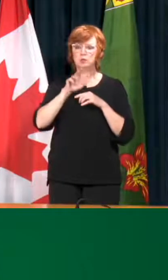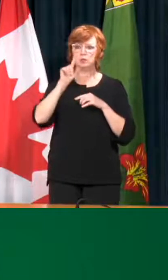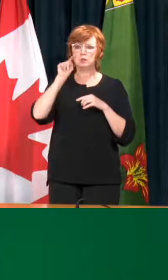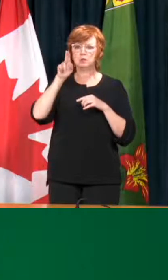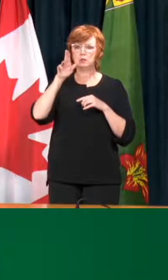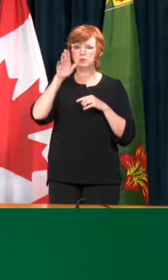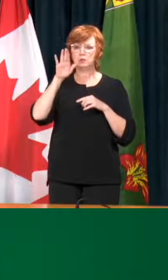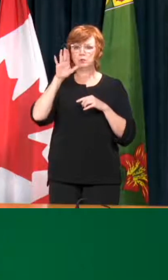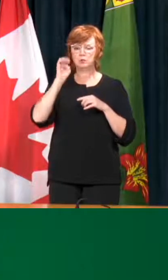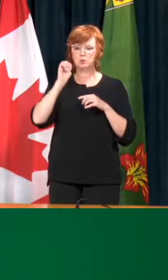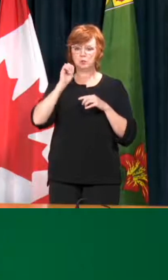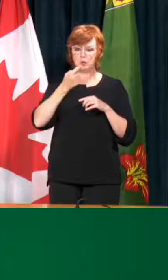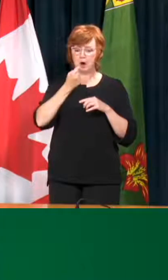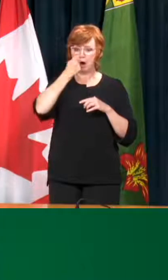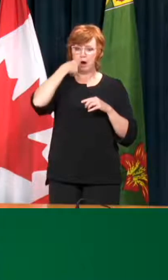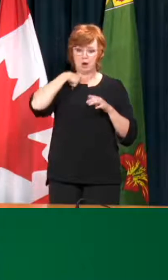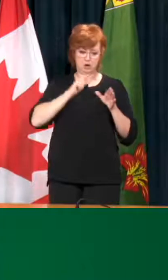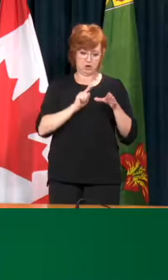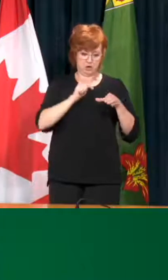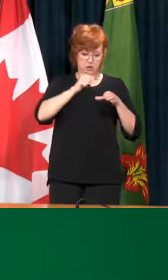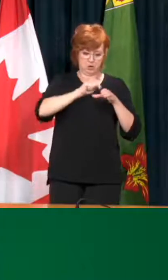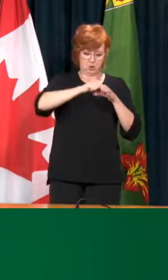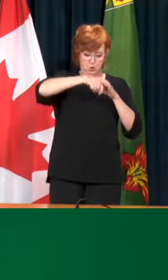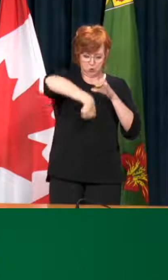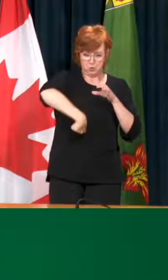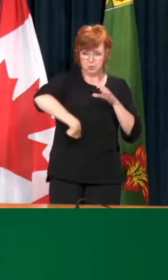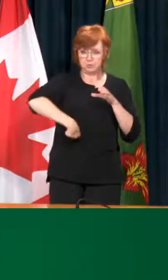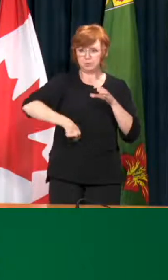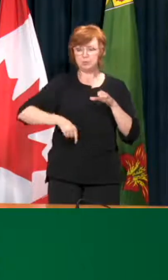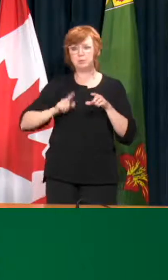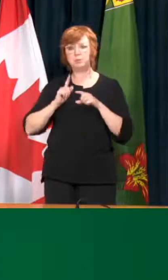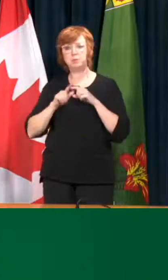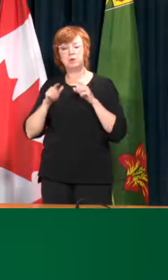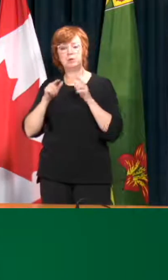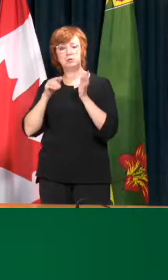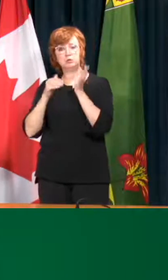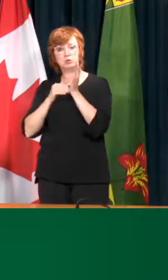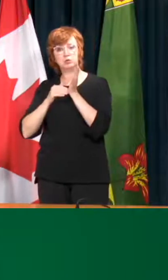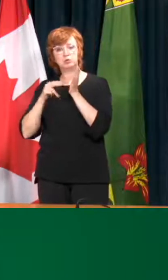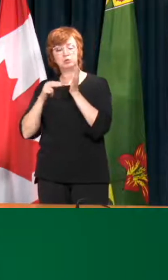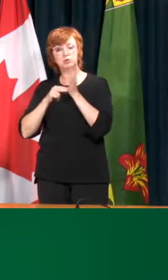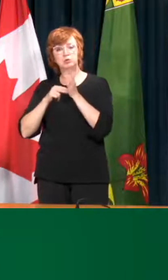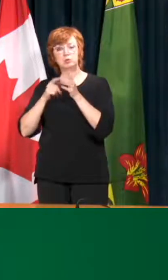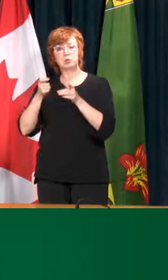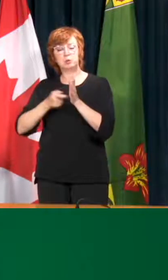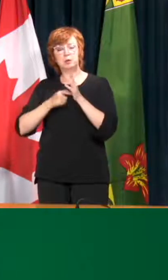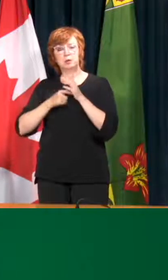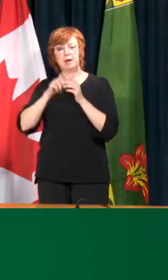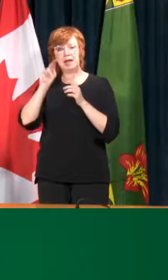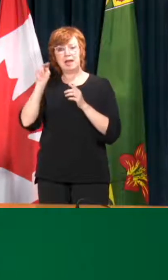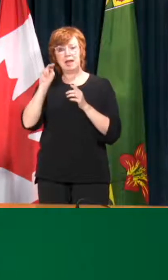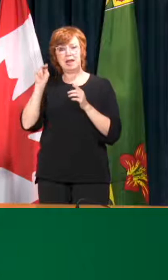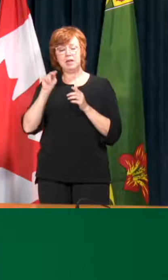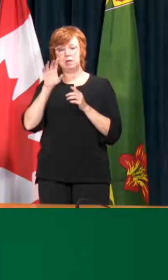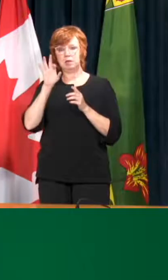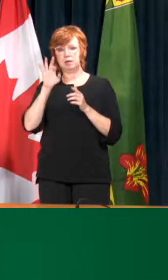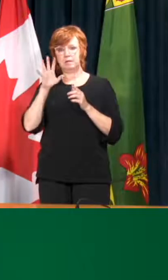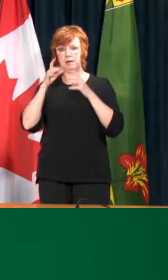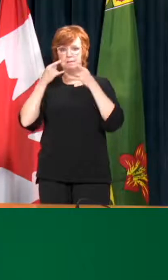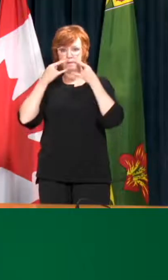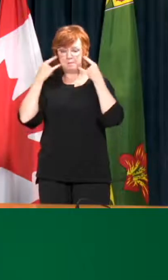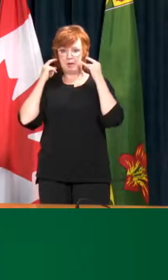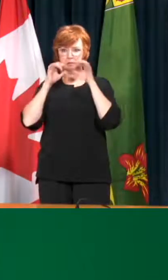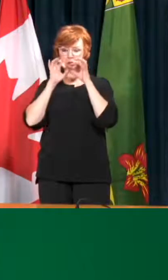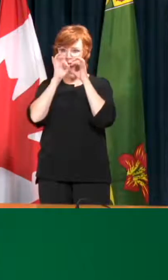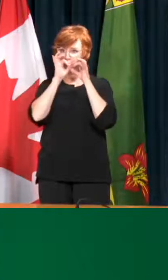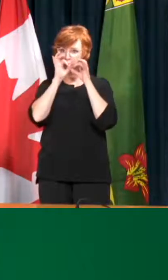environment, so you need an N95 mask. We already know that in the healthcare environment, otherwise, wearing a procedure mask is actually really good,